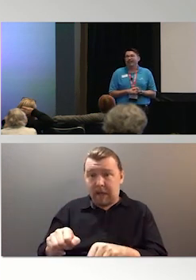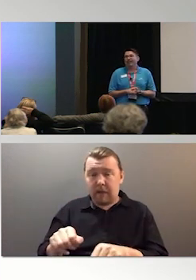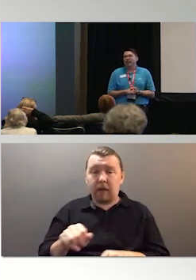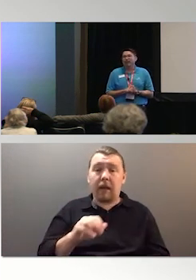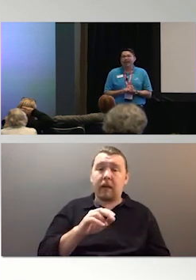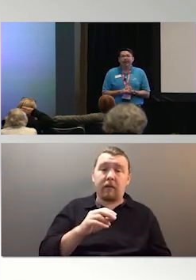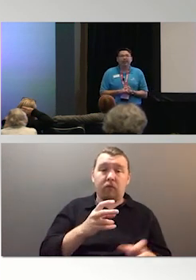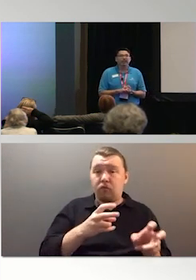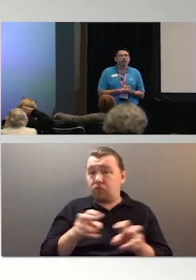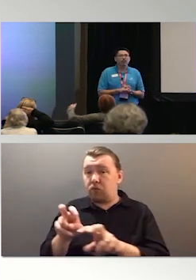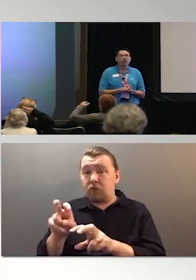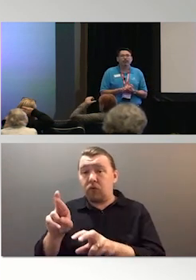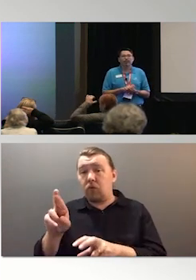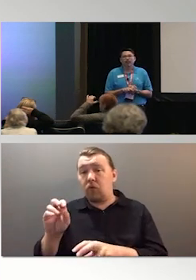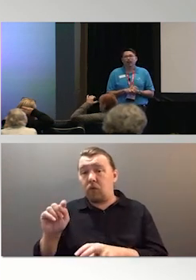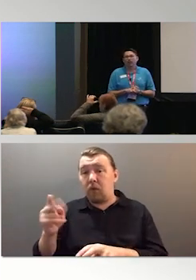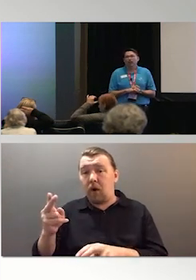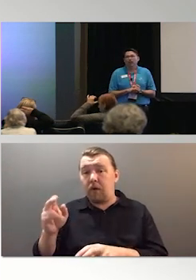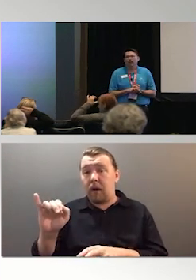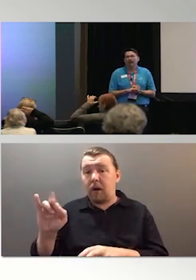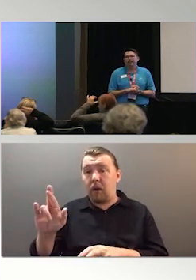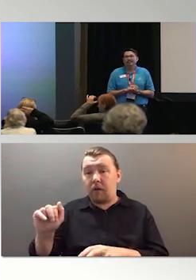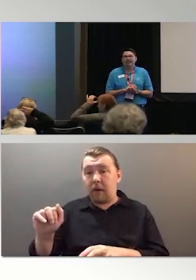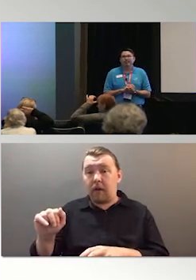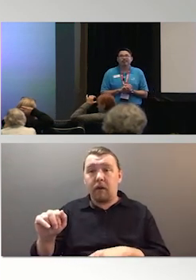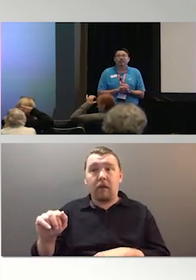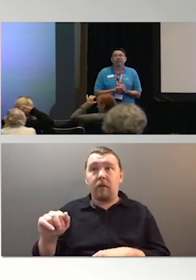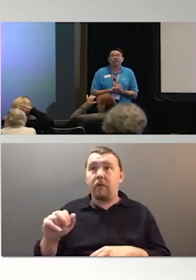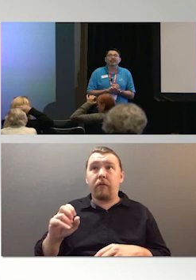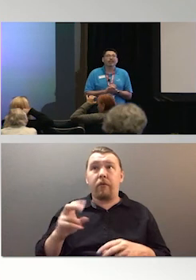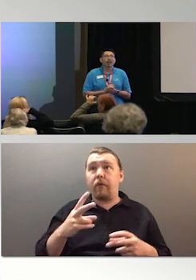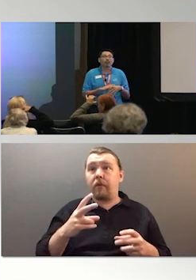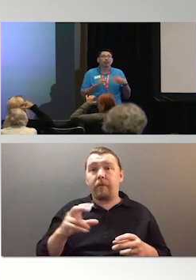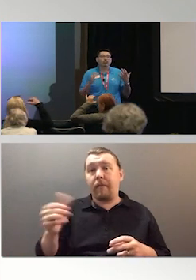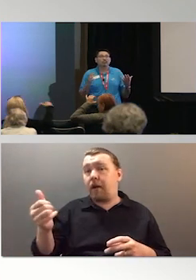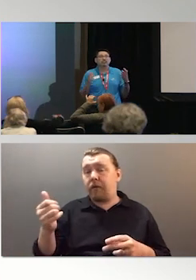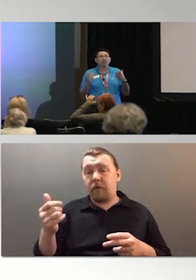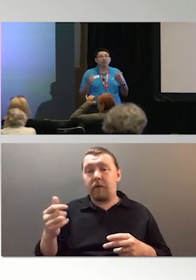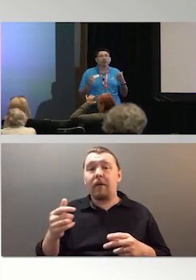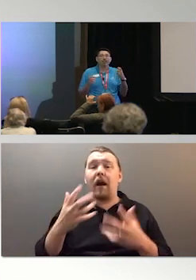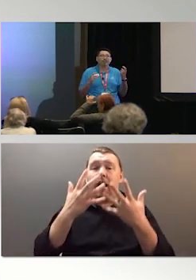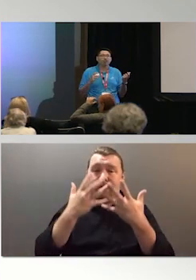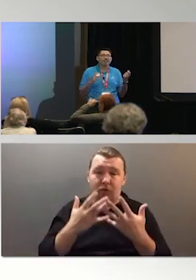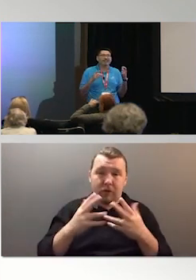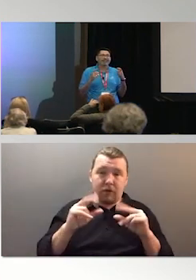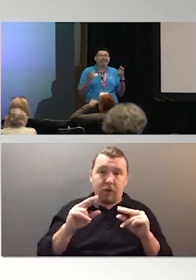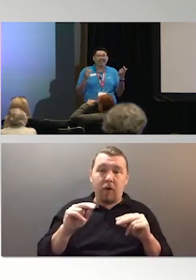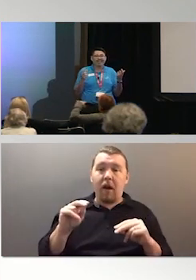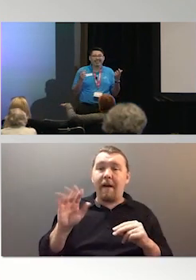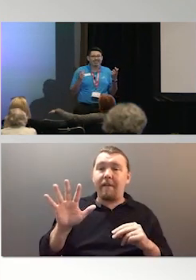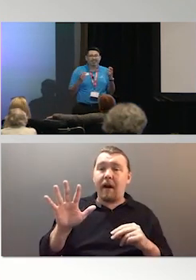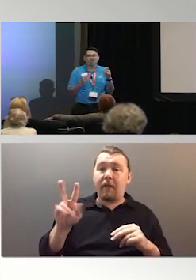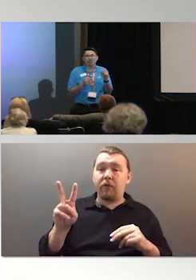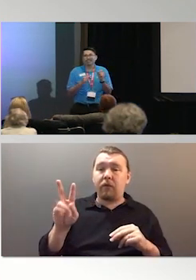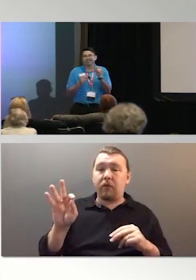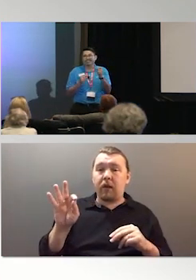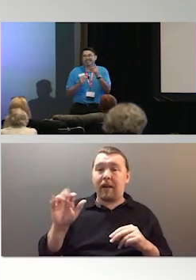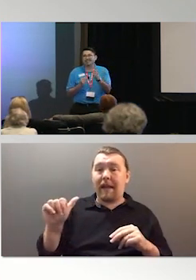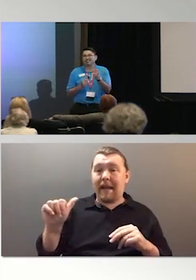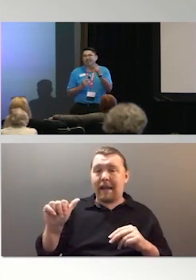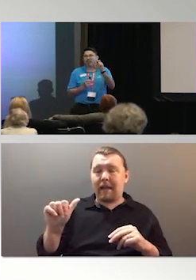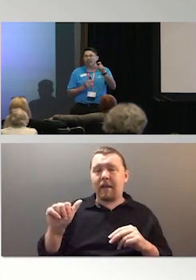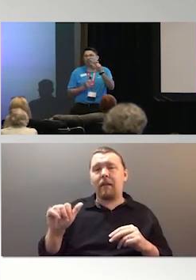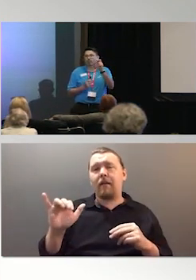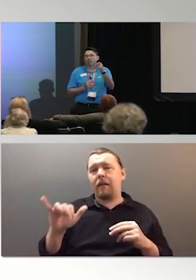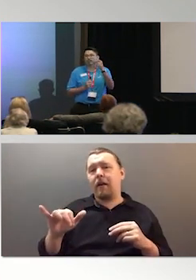Roth IRA or other type of vehicle. And unfortunately, no. 529A is what